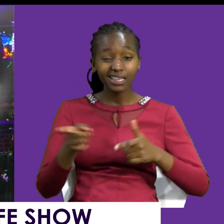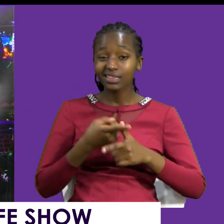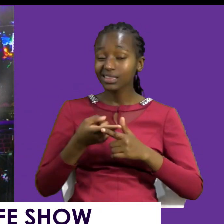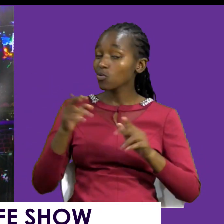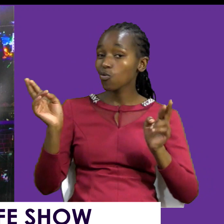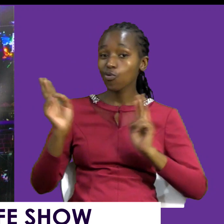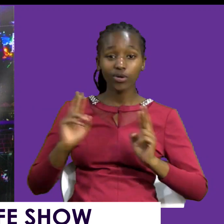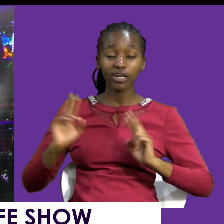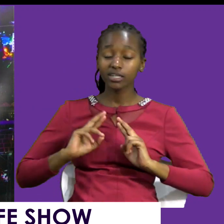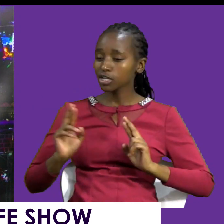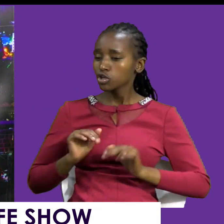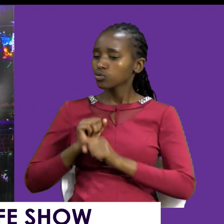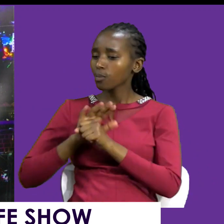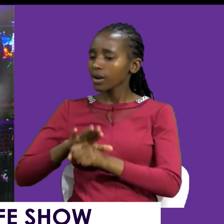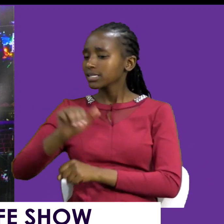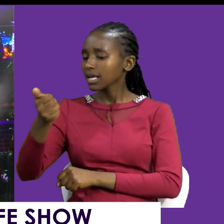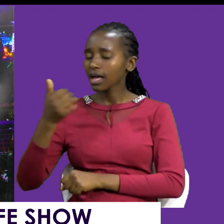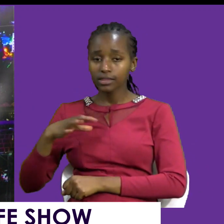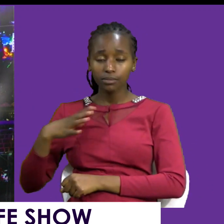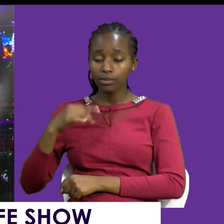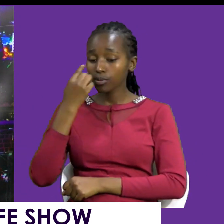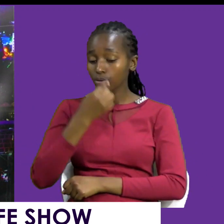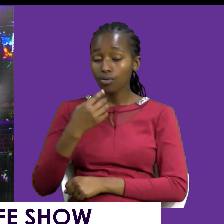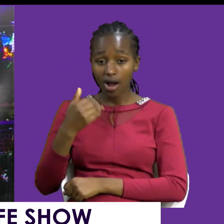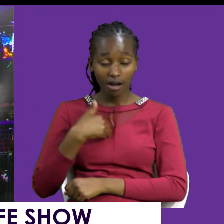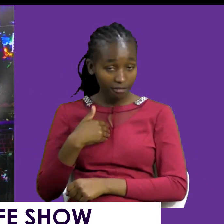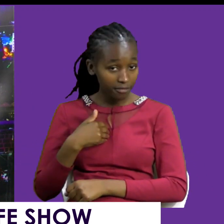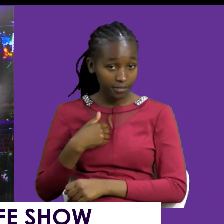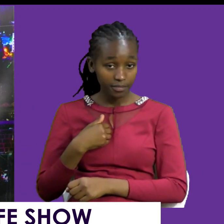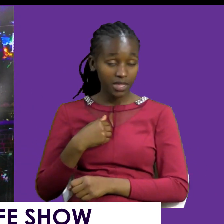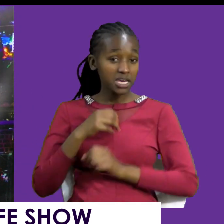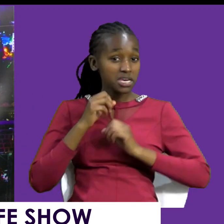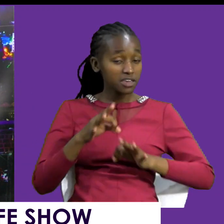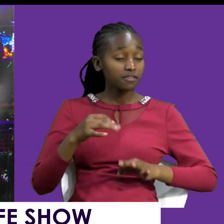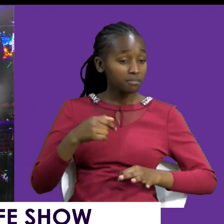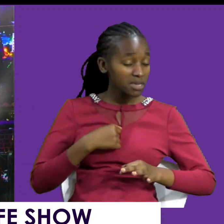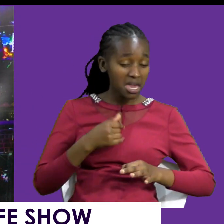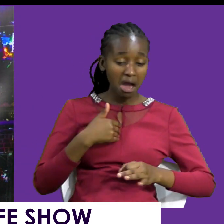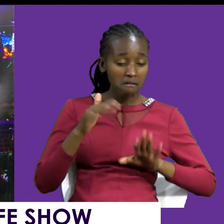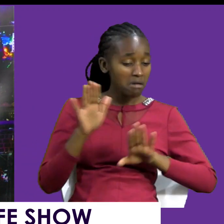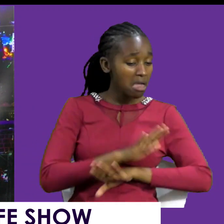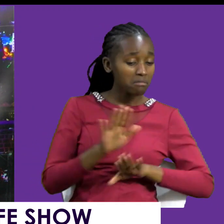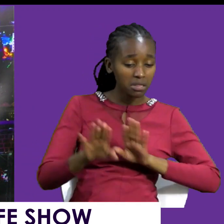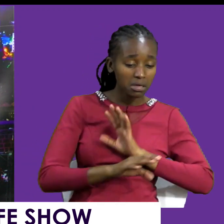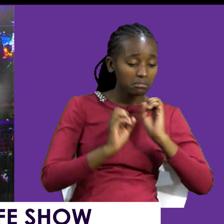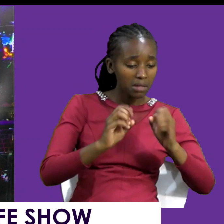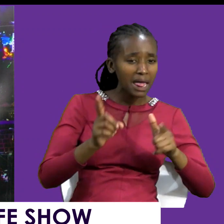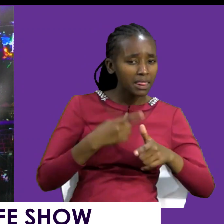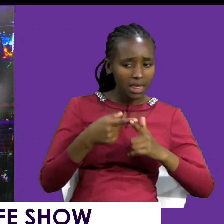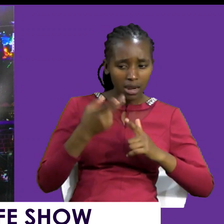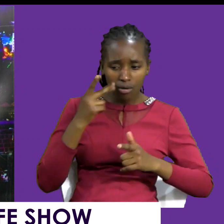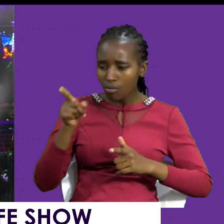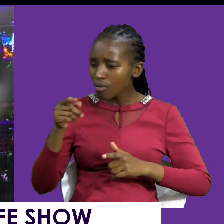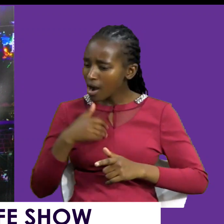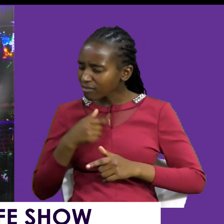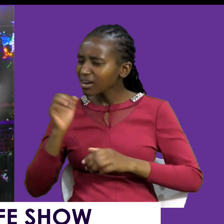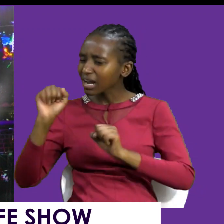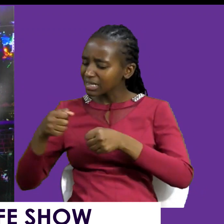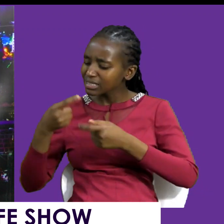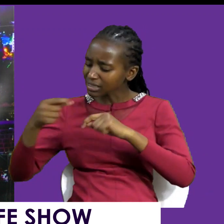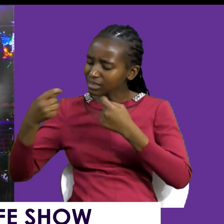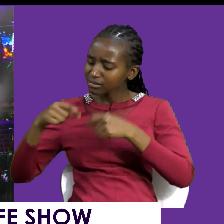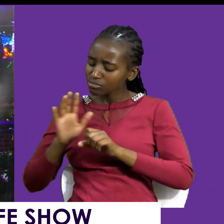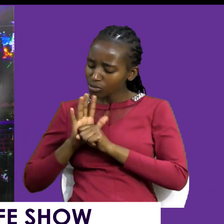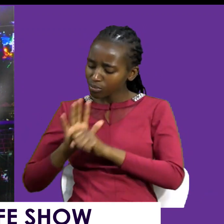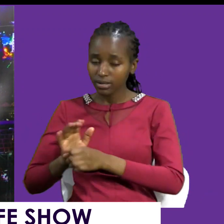feel like they are missing, they try to project it. And that is why you need to speak as